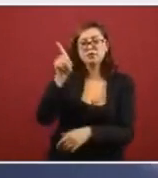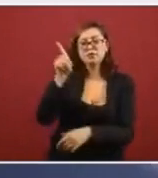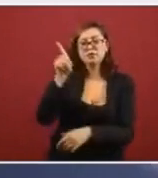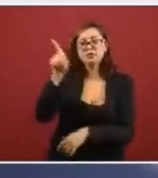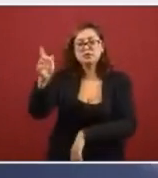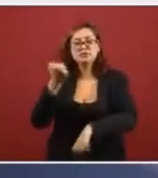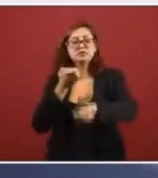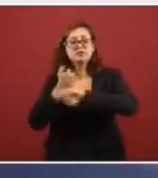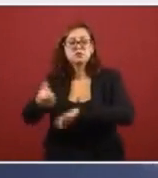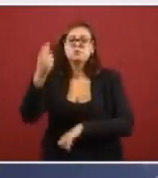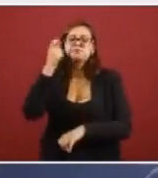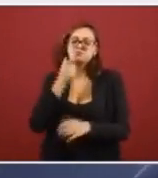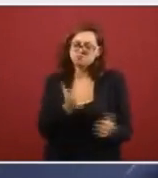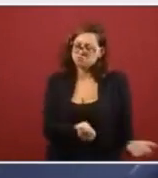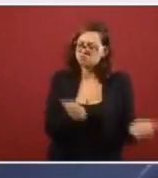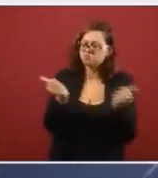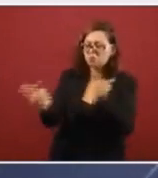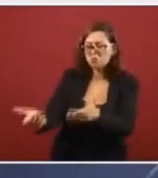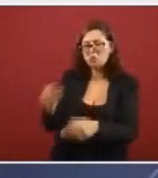Guerrero